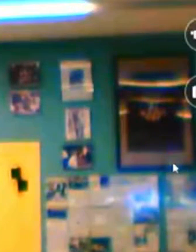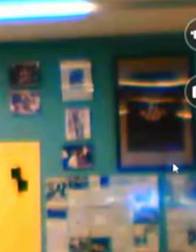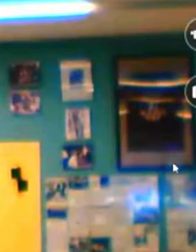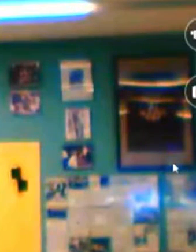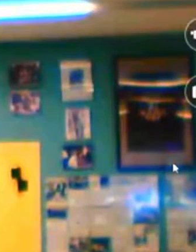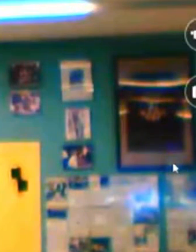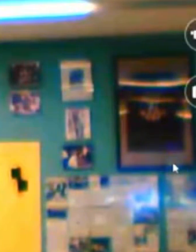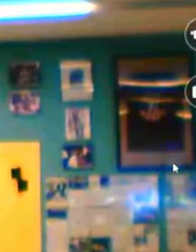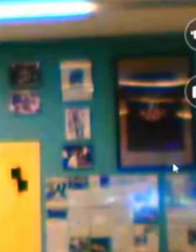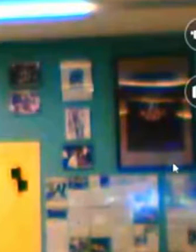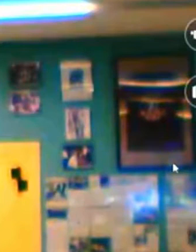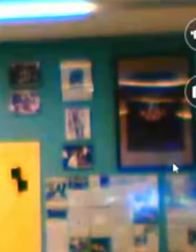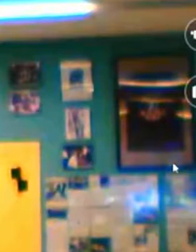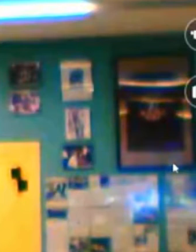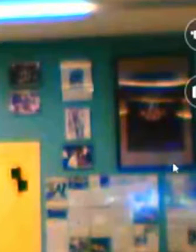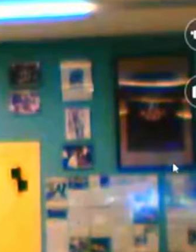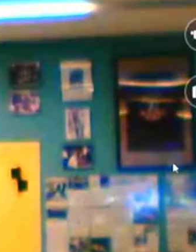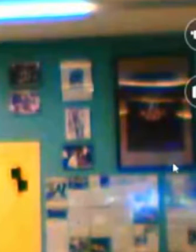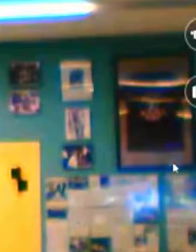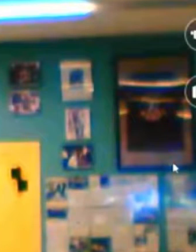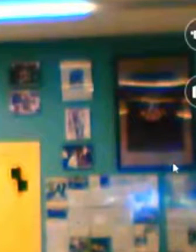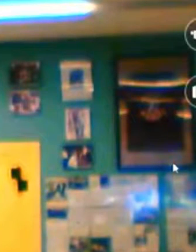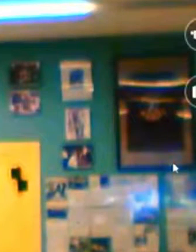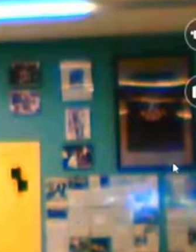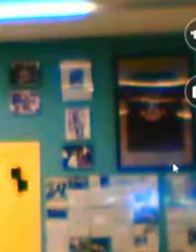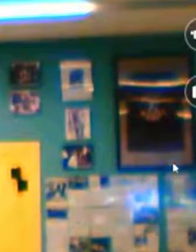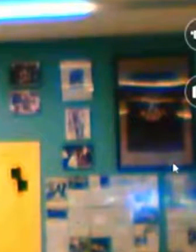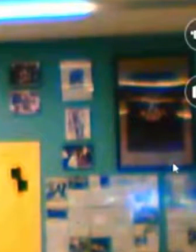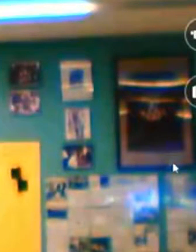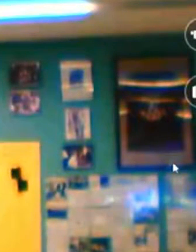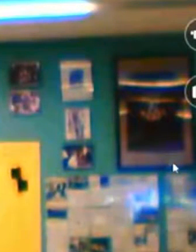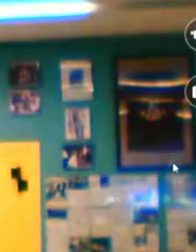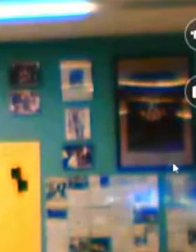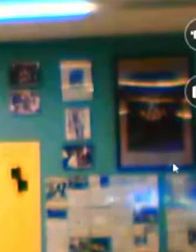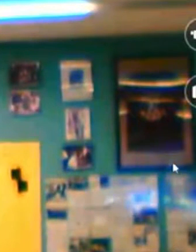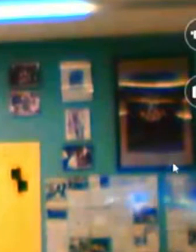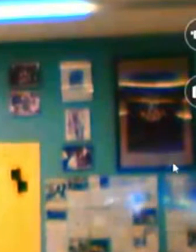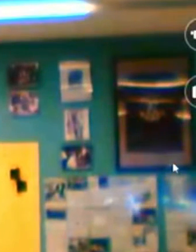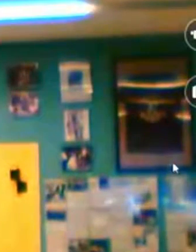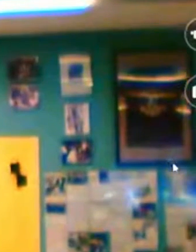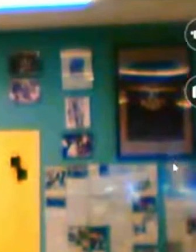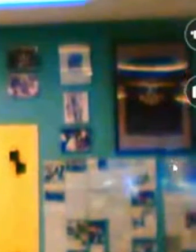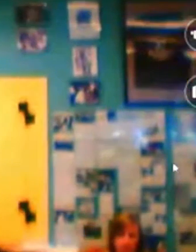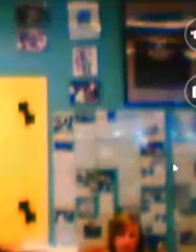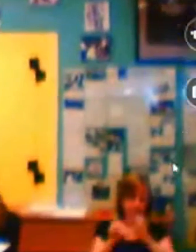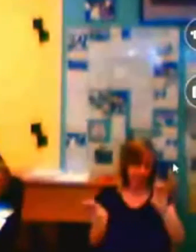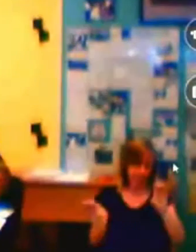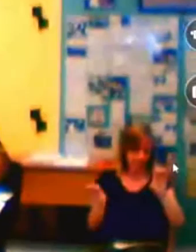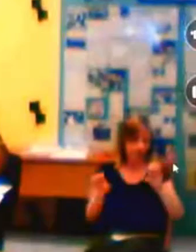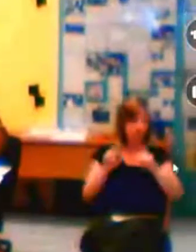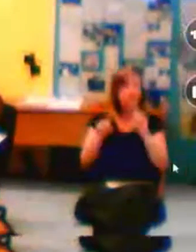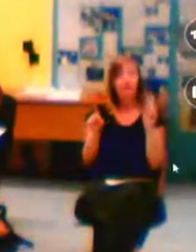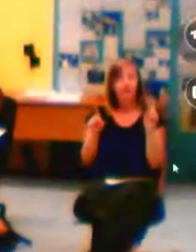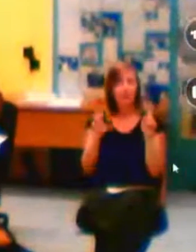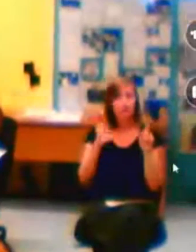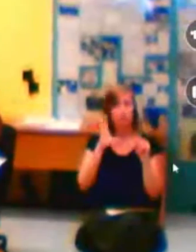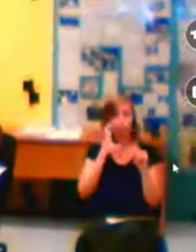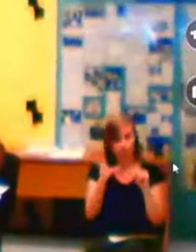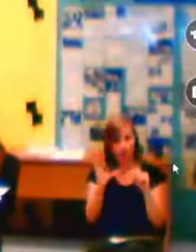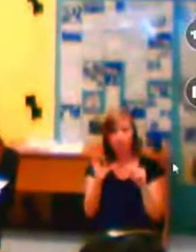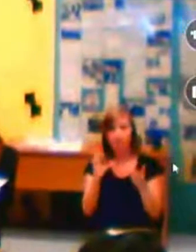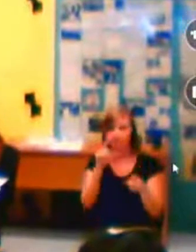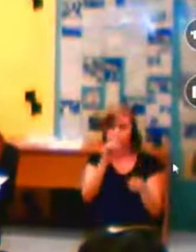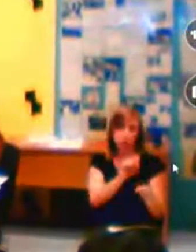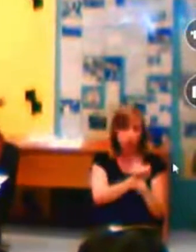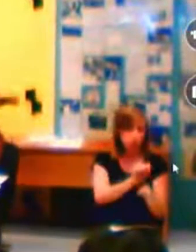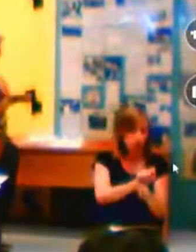you work and you're on Medicaid or Medicare and you work part-time, you will pay the 10% payroll tax. Now they'll say, well,